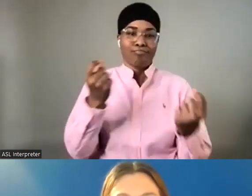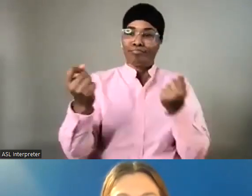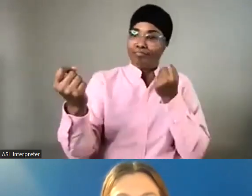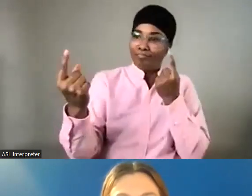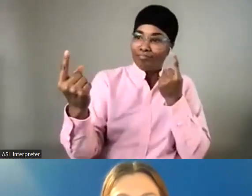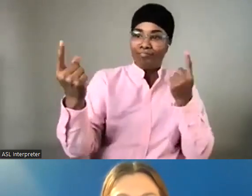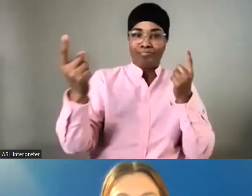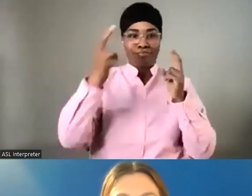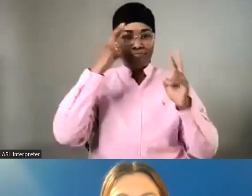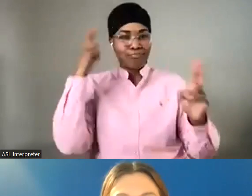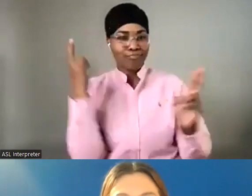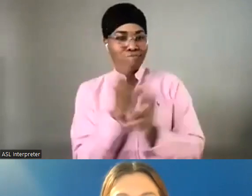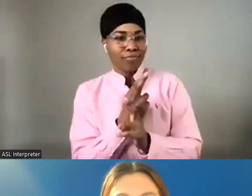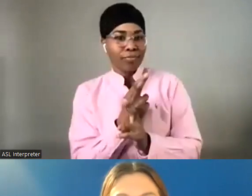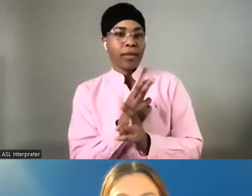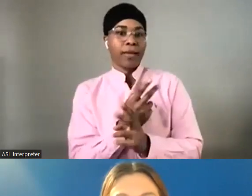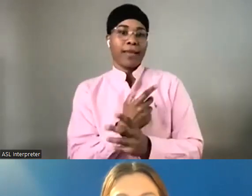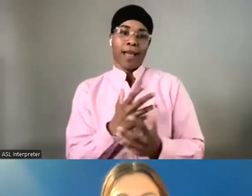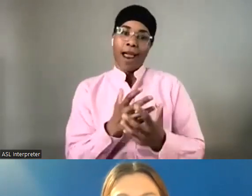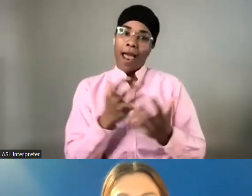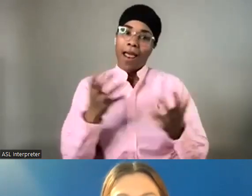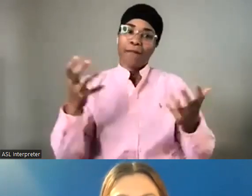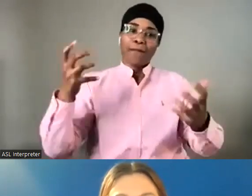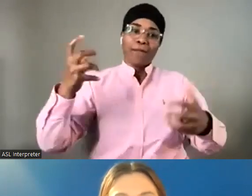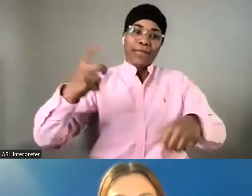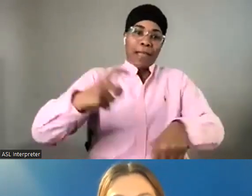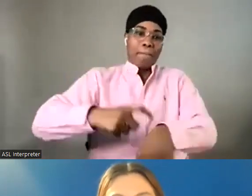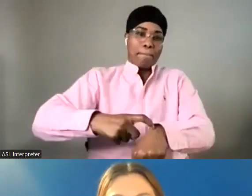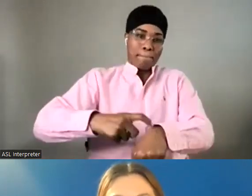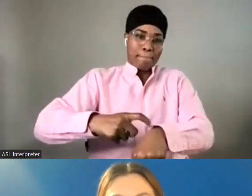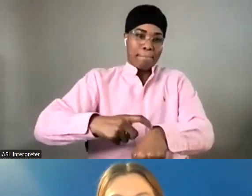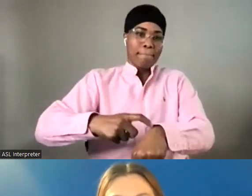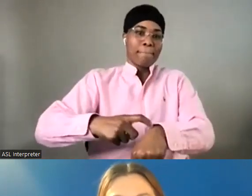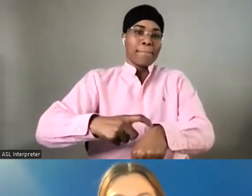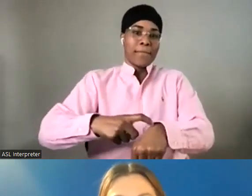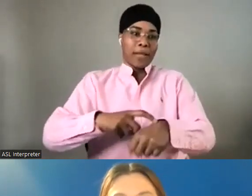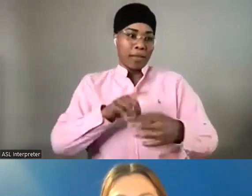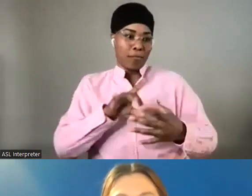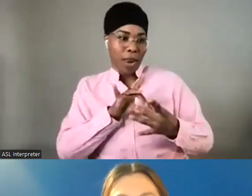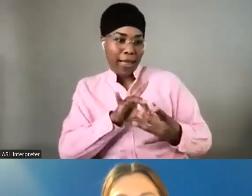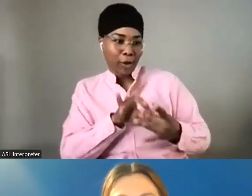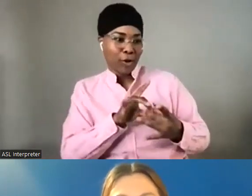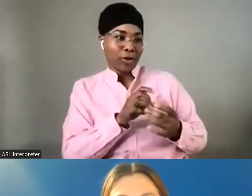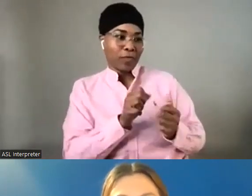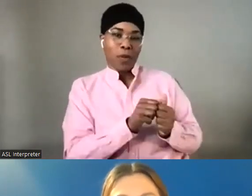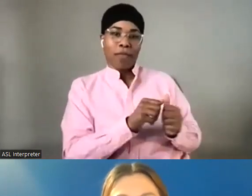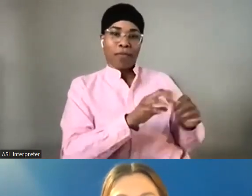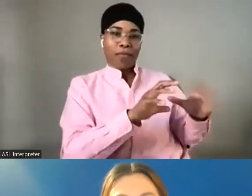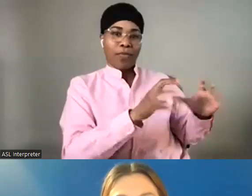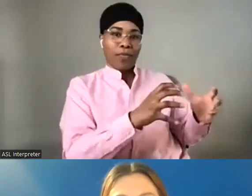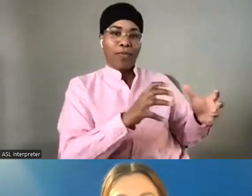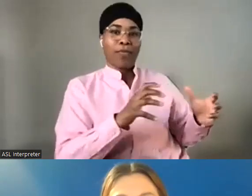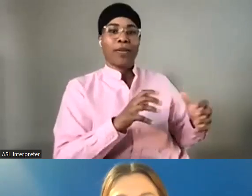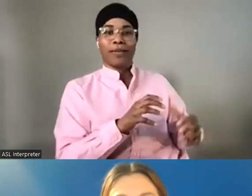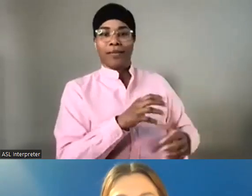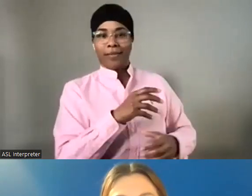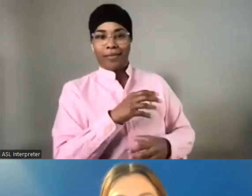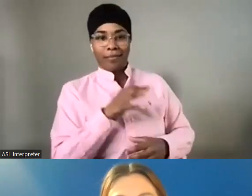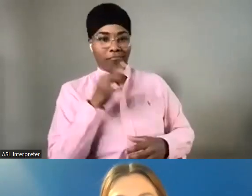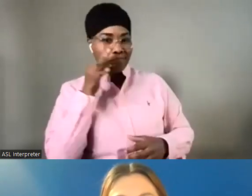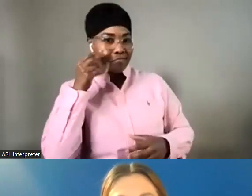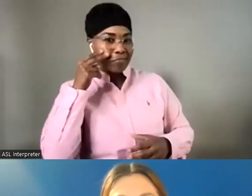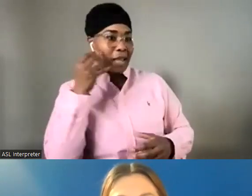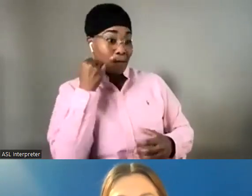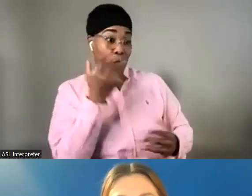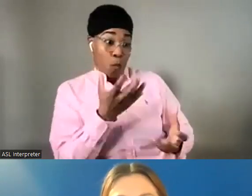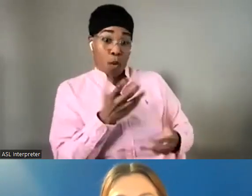you gotta invest a lot of time in building relationships with tribes if that's what if you want to work with them.